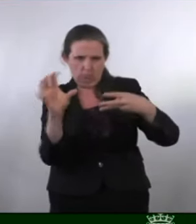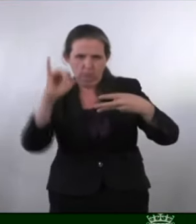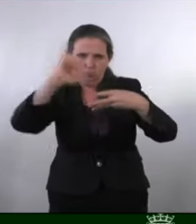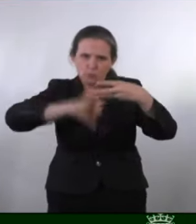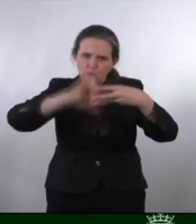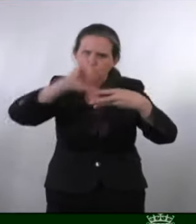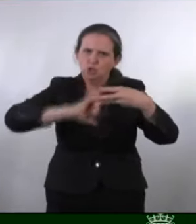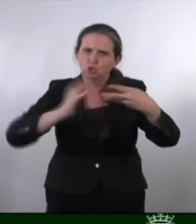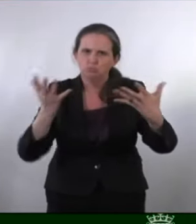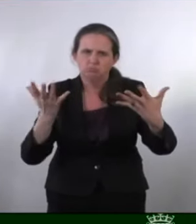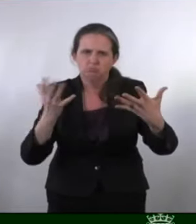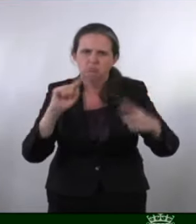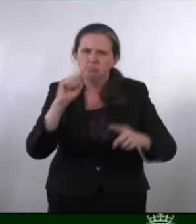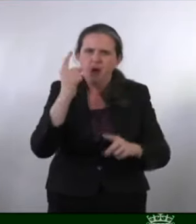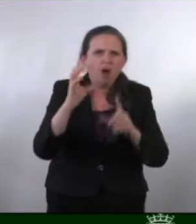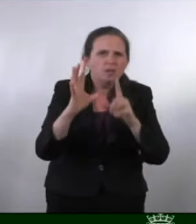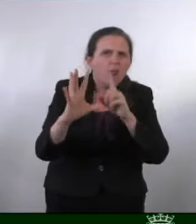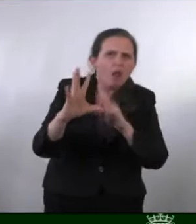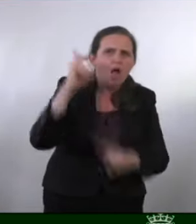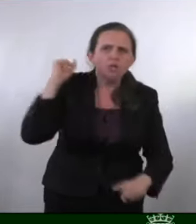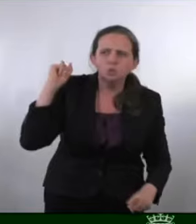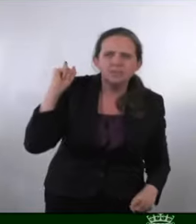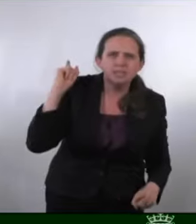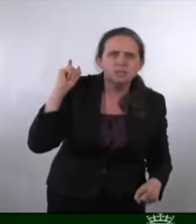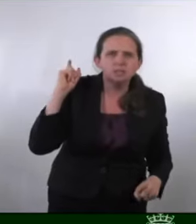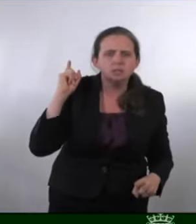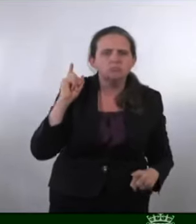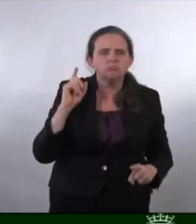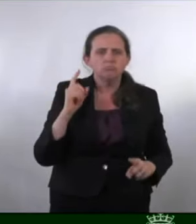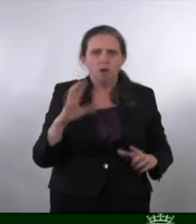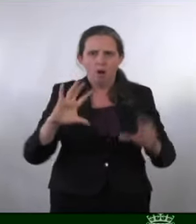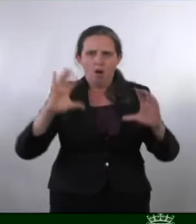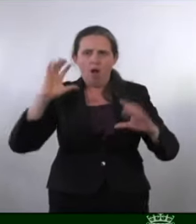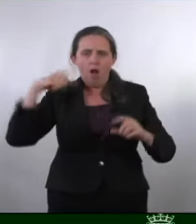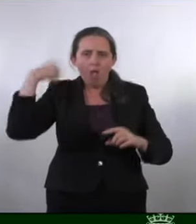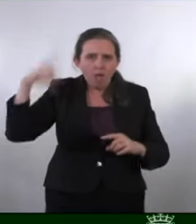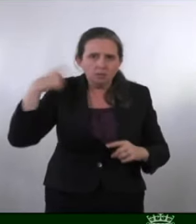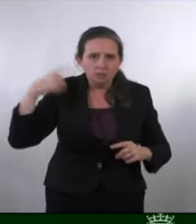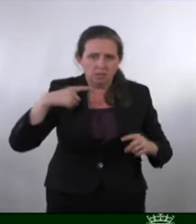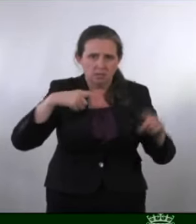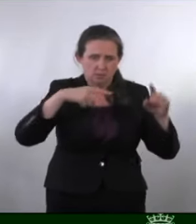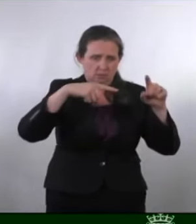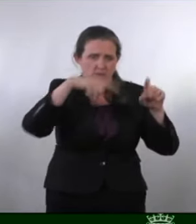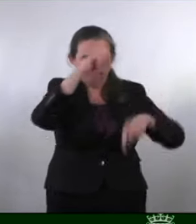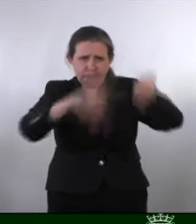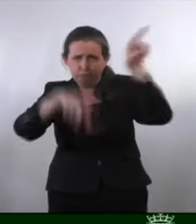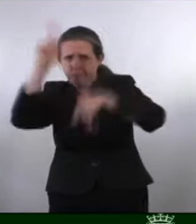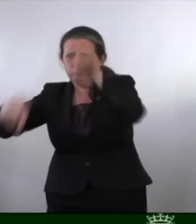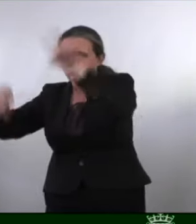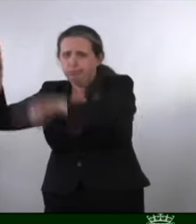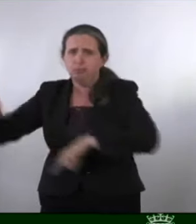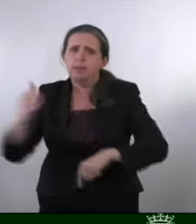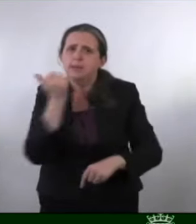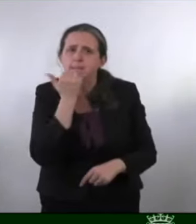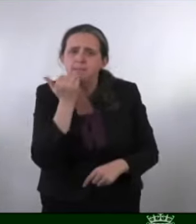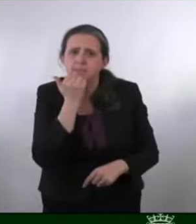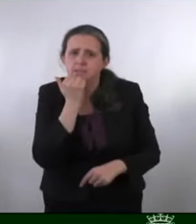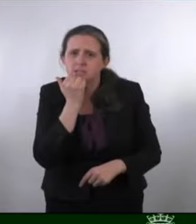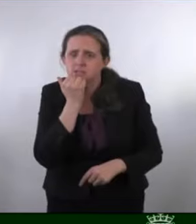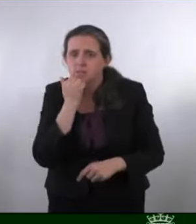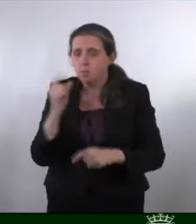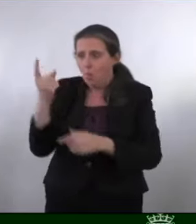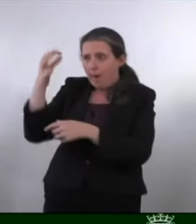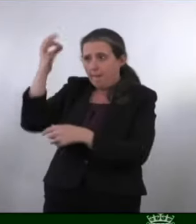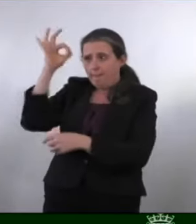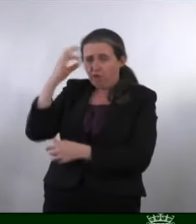the rate of infection in the worst affected borough was at 372 per